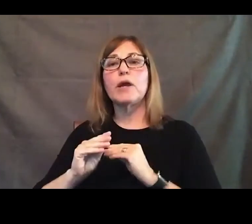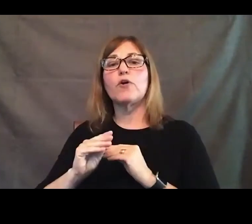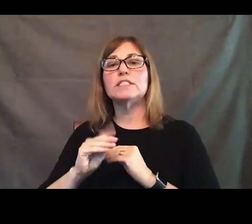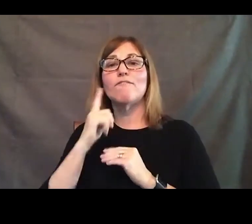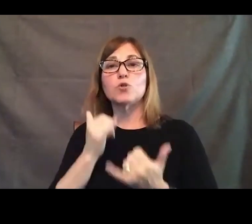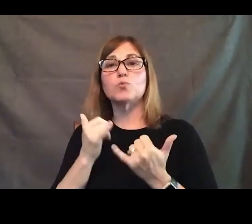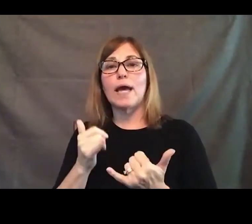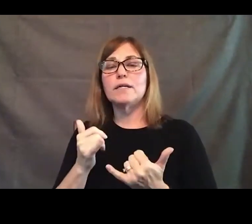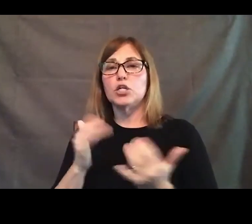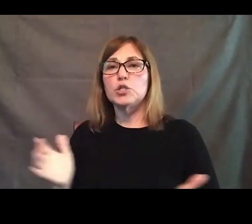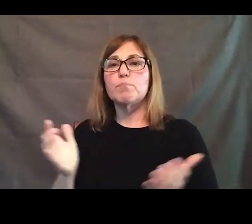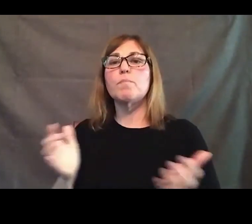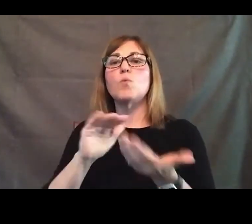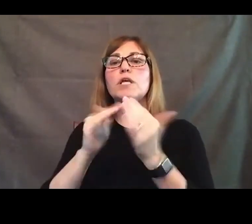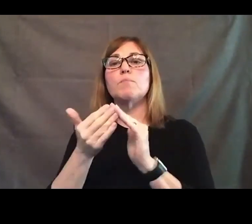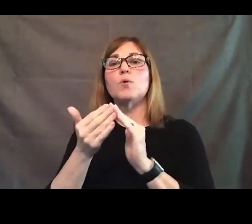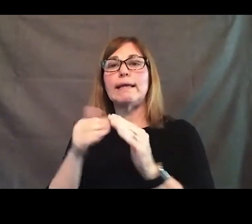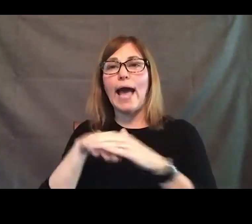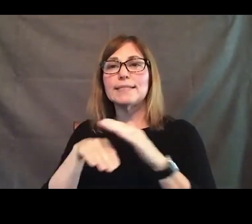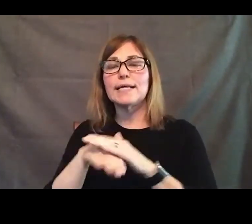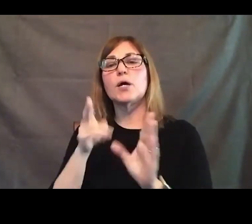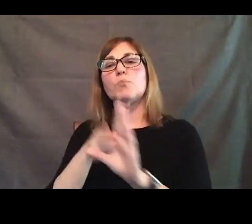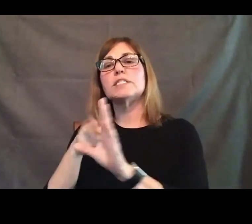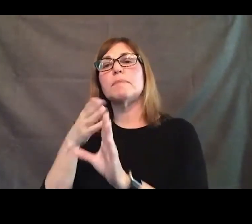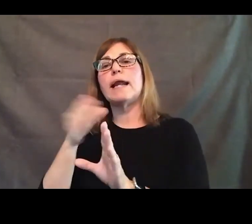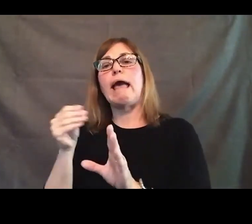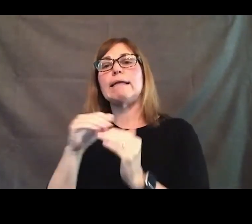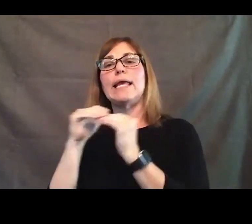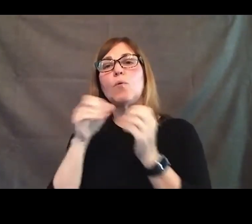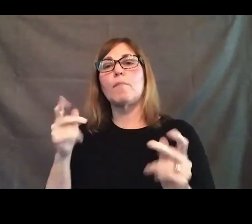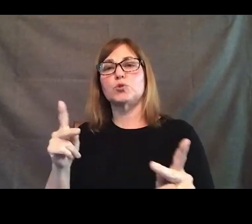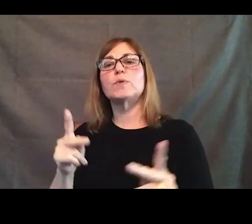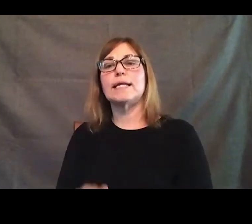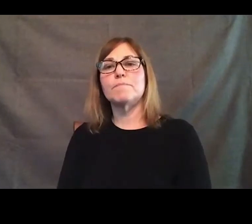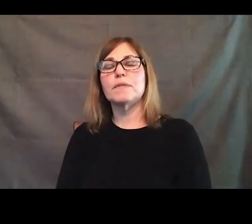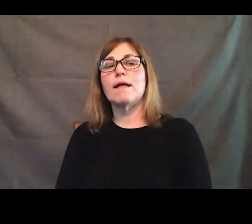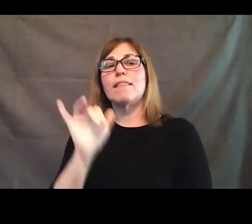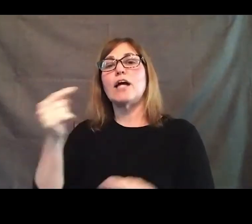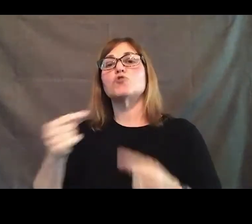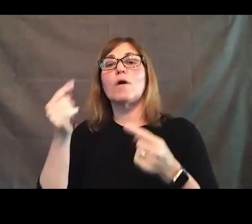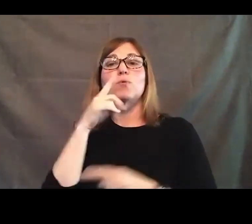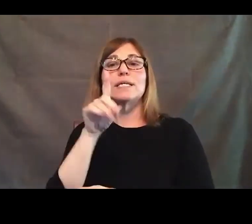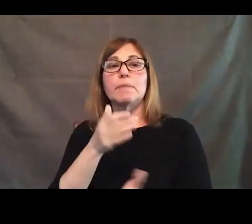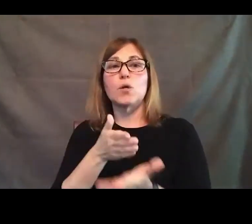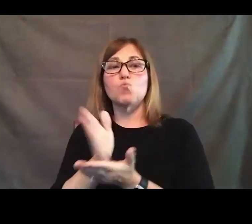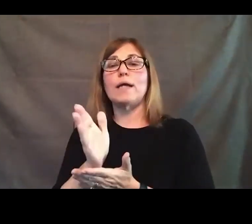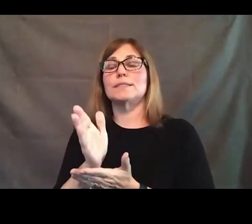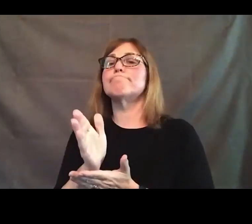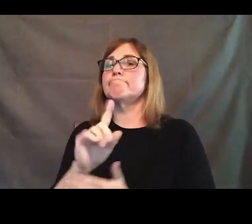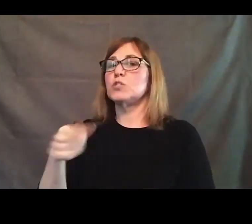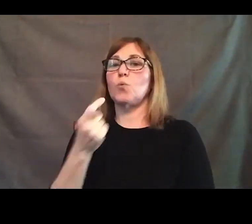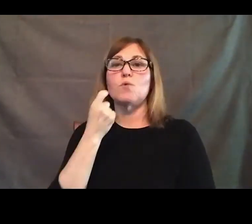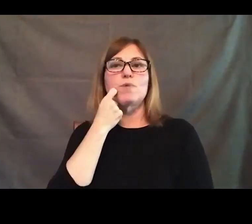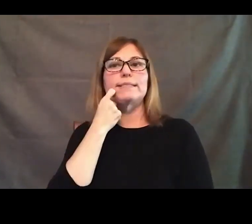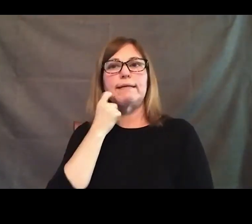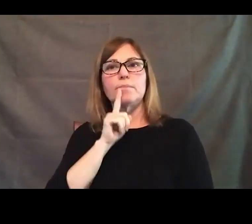community access, participation, and equal opportunity. The struggle for disability rights has only recently been recognized